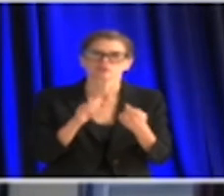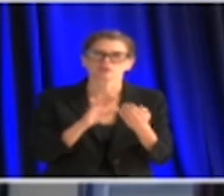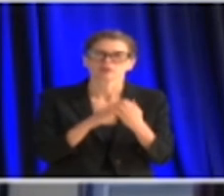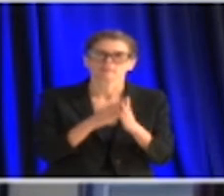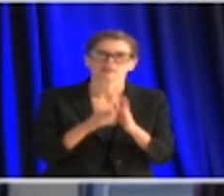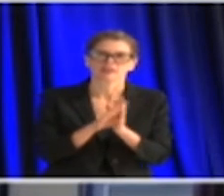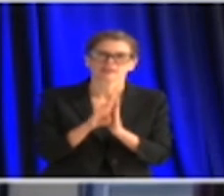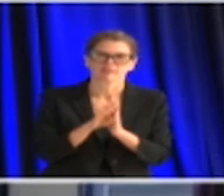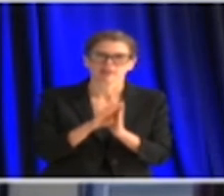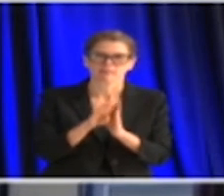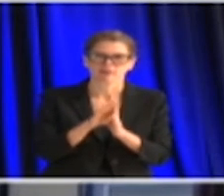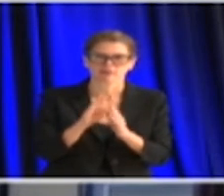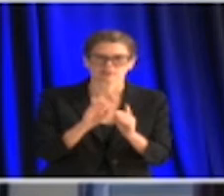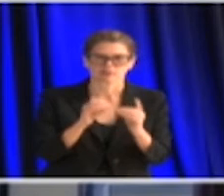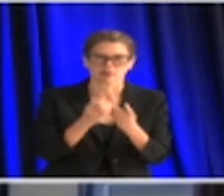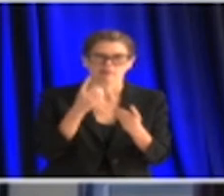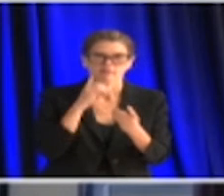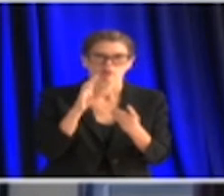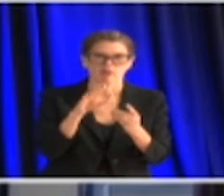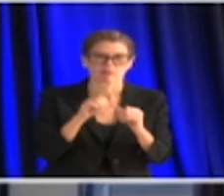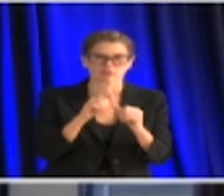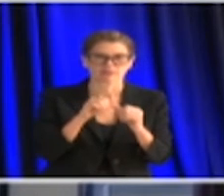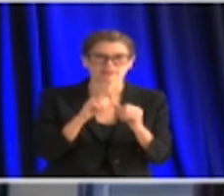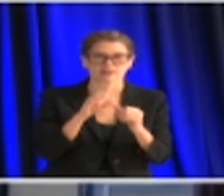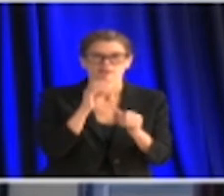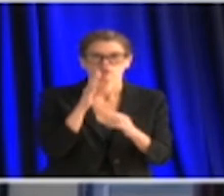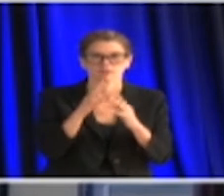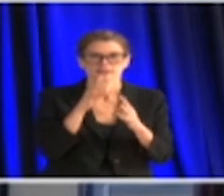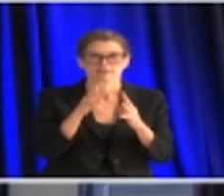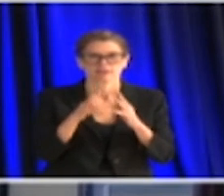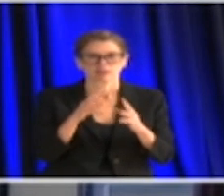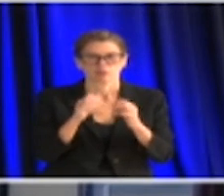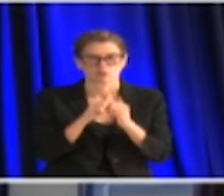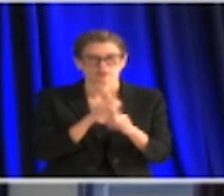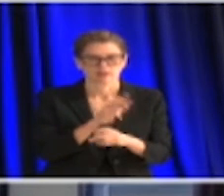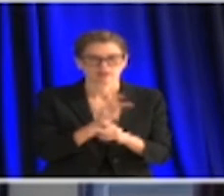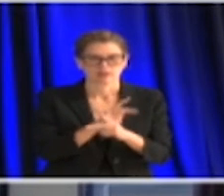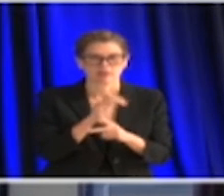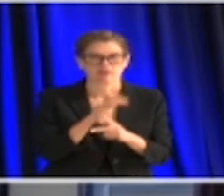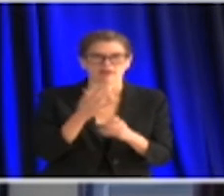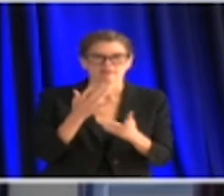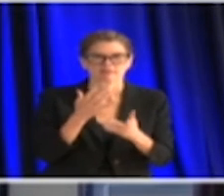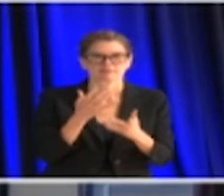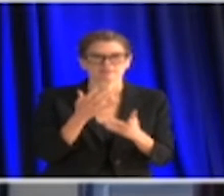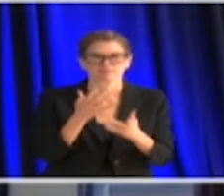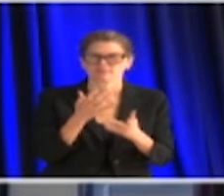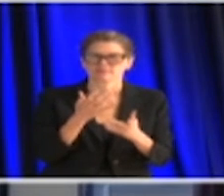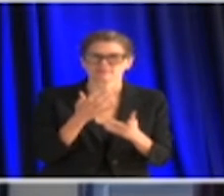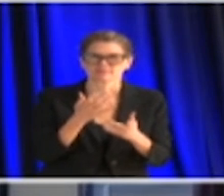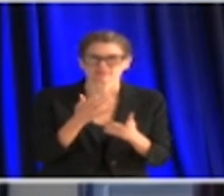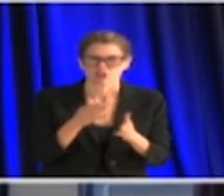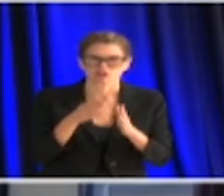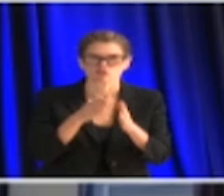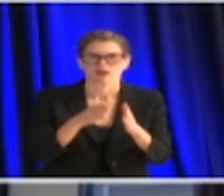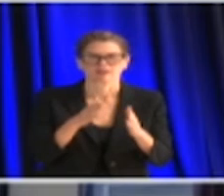Department led by Alan Mitchell for their persistence and creativity in keeping this project on track. It is going to be a